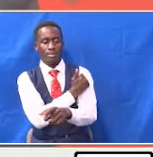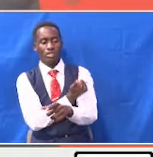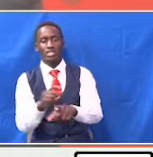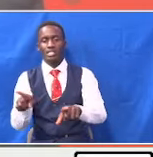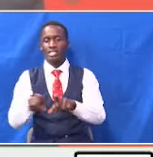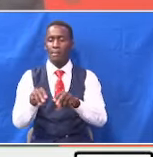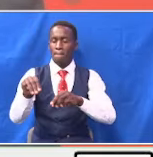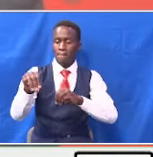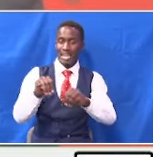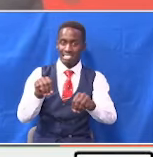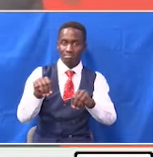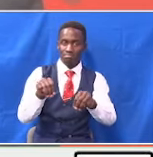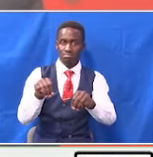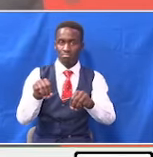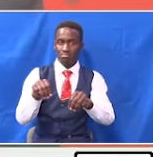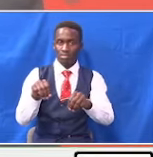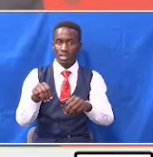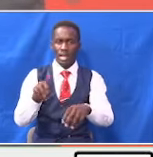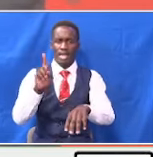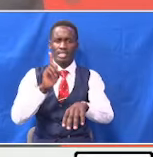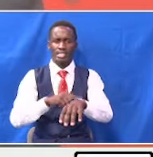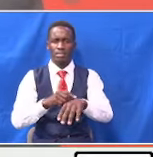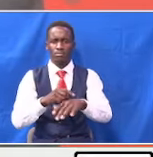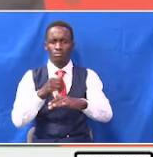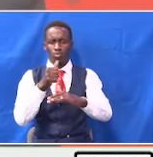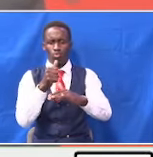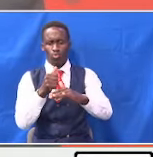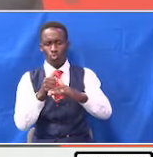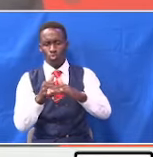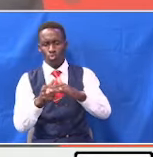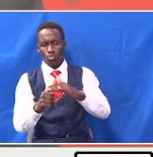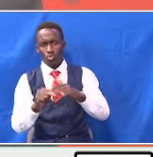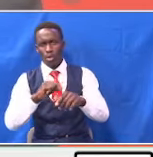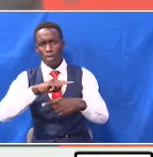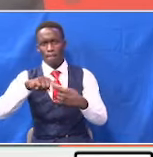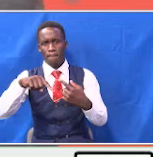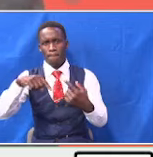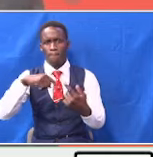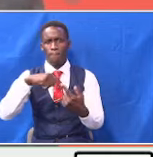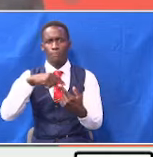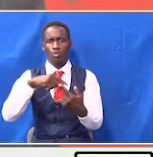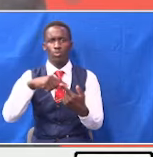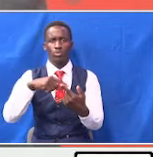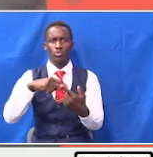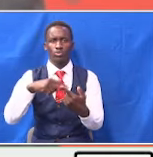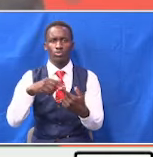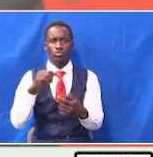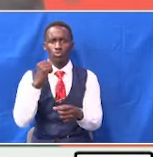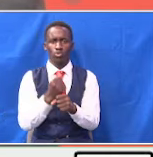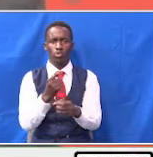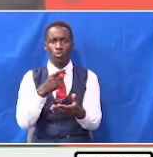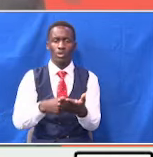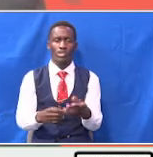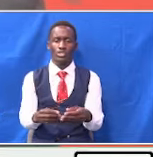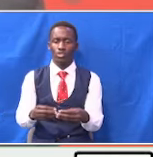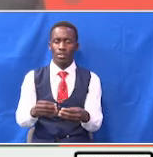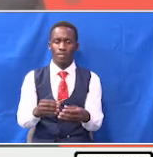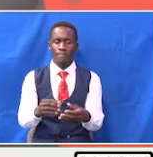in governance. Mm-hmm. When you come down to do what you have already